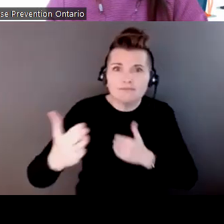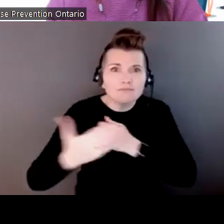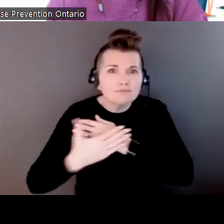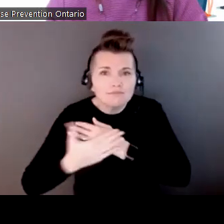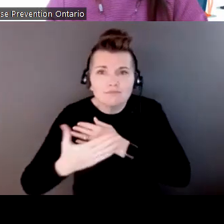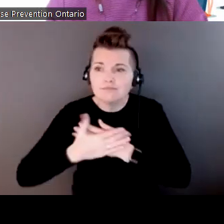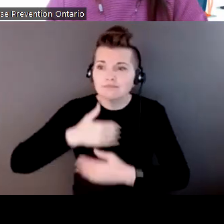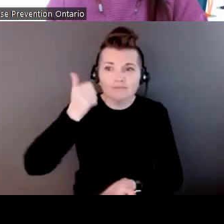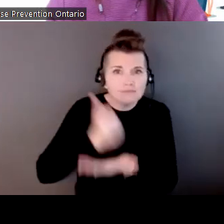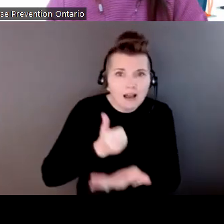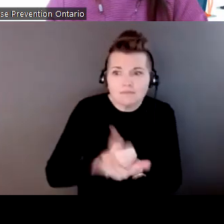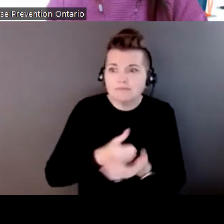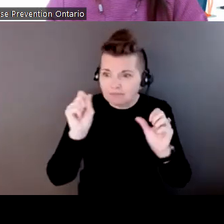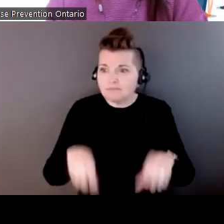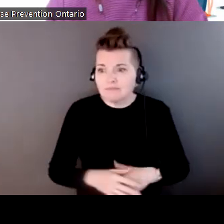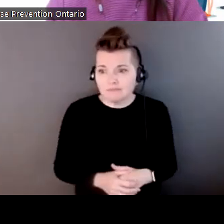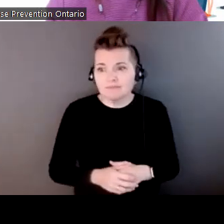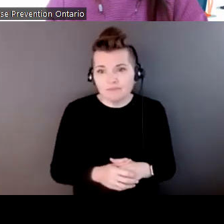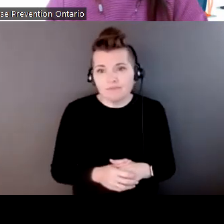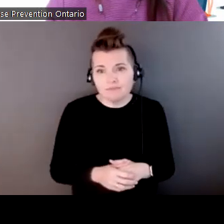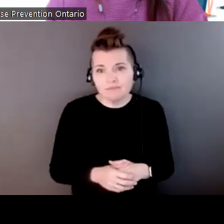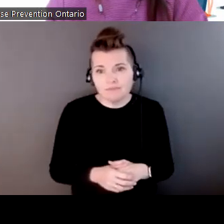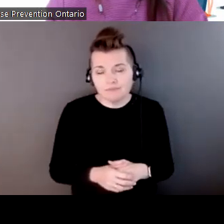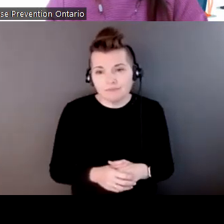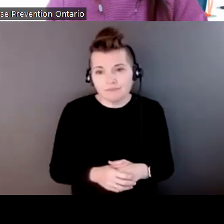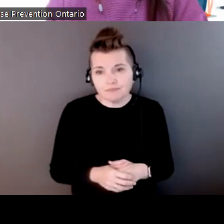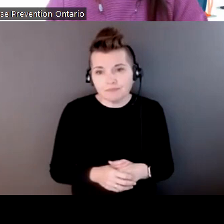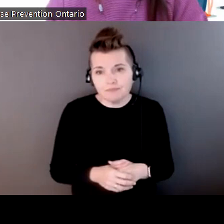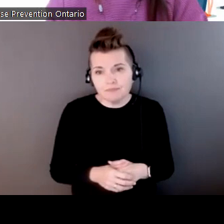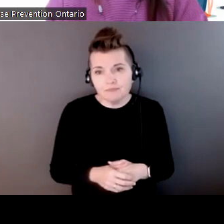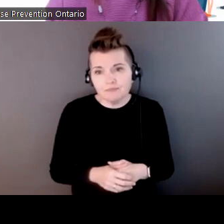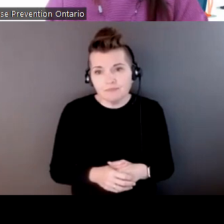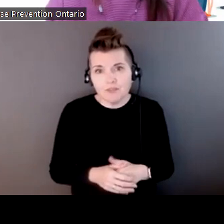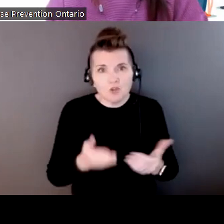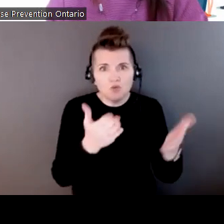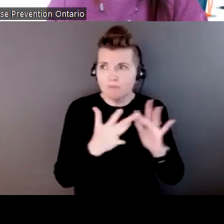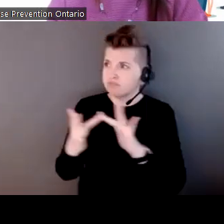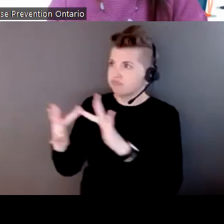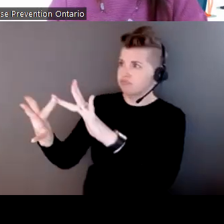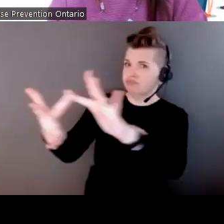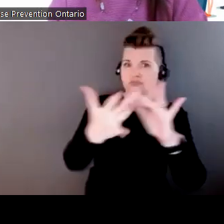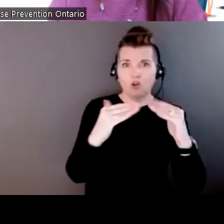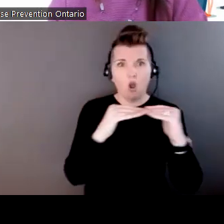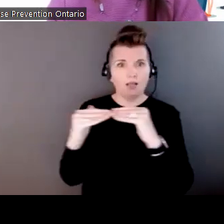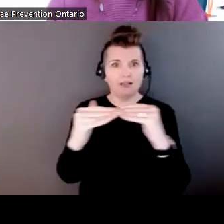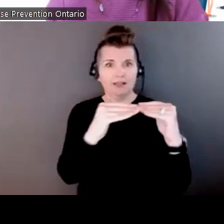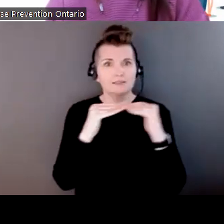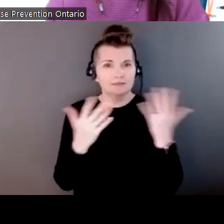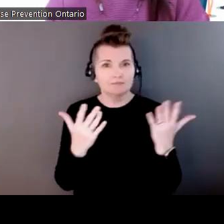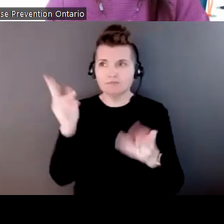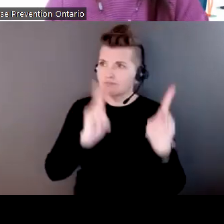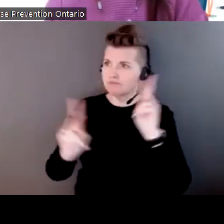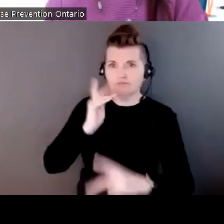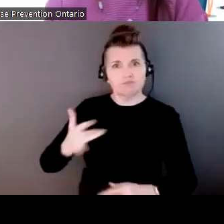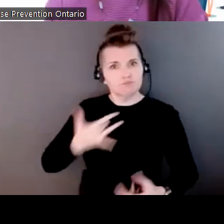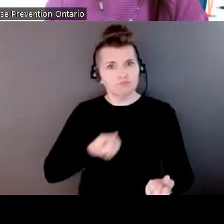and there's resources. So feel free to reach out to colleagues everywhere. I've never had anyone not be helpful and supportive.